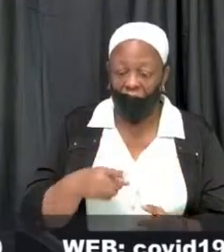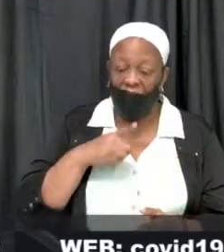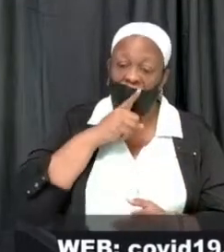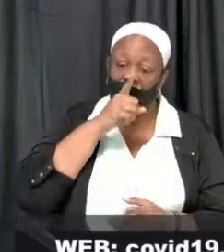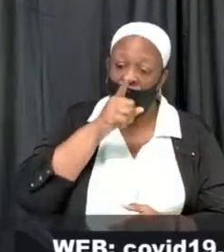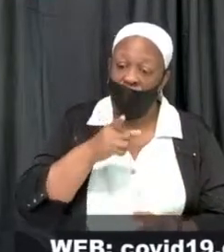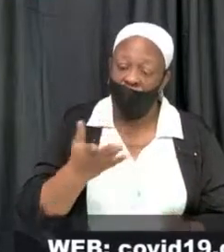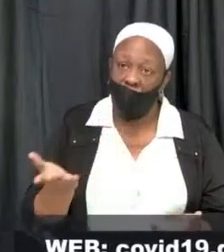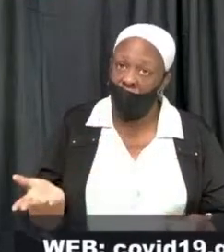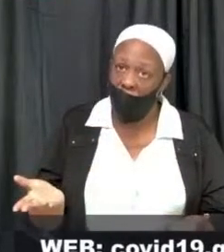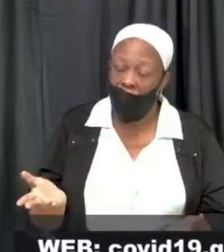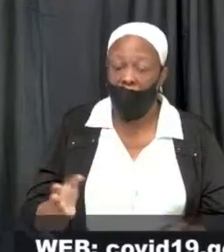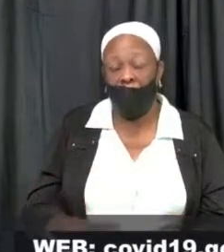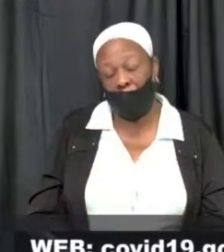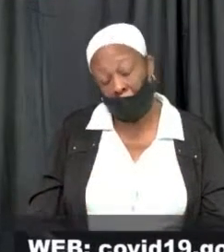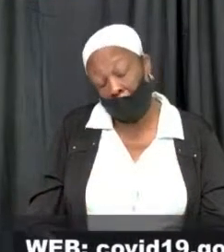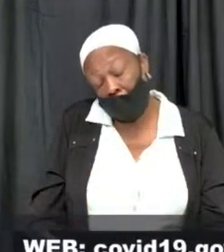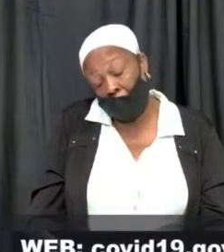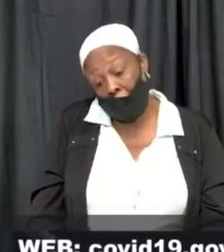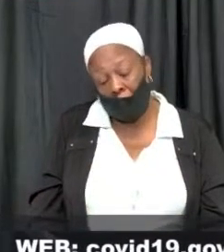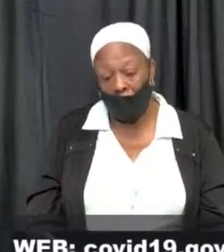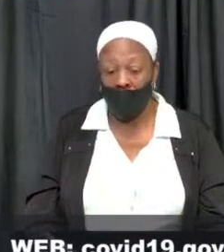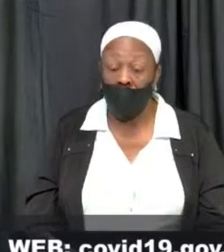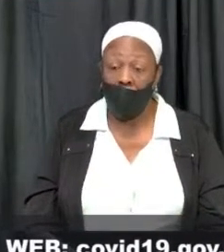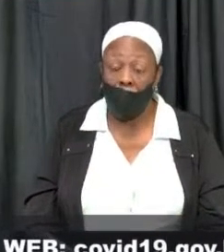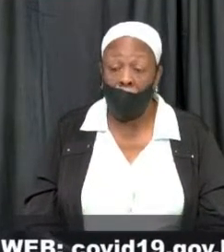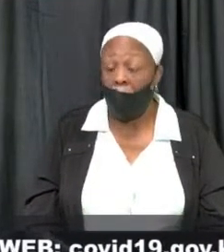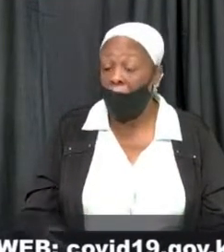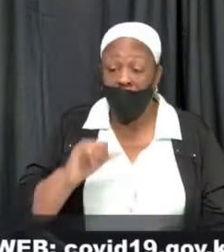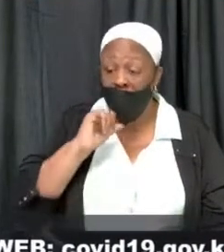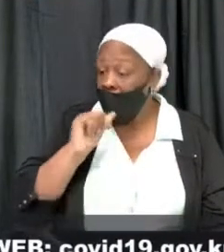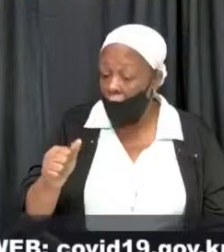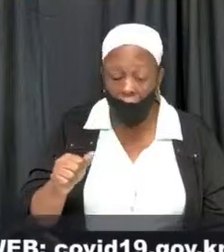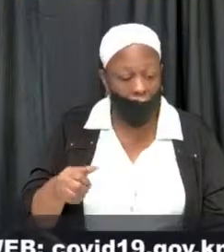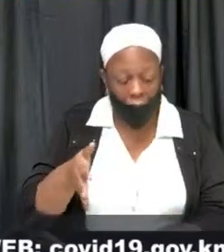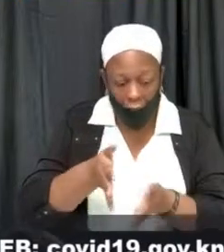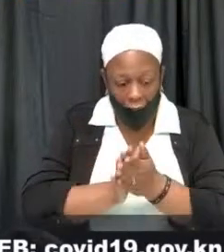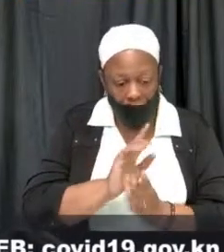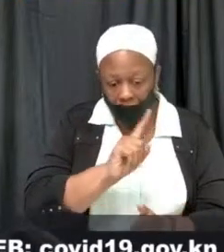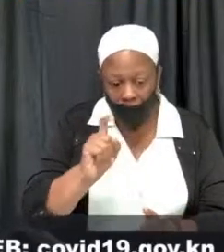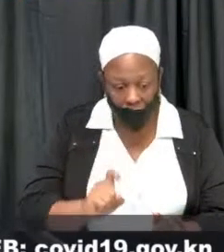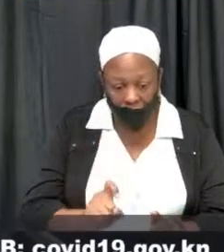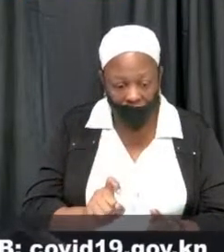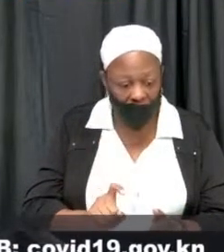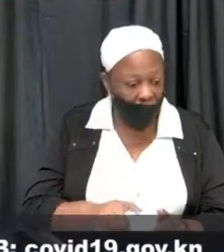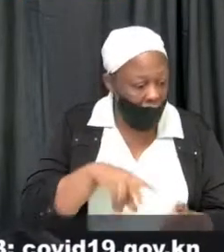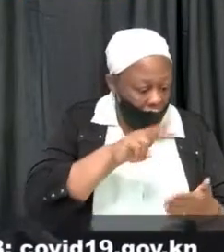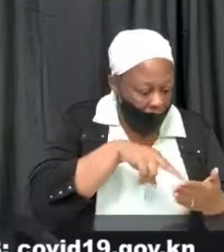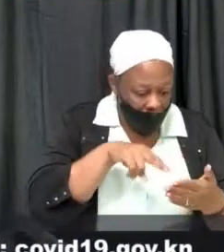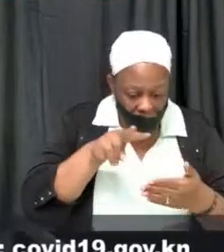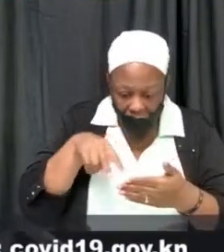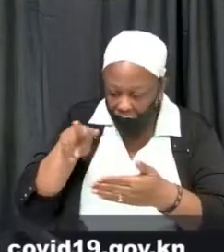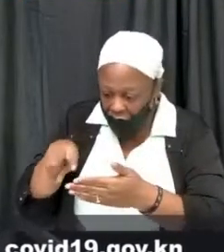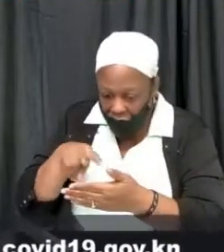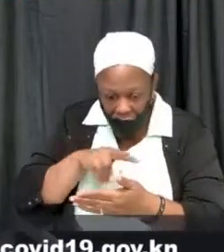disseminated stories on it without doing the proper research to debunk the